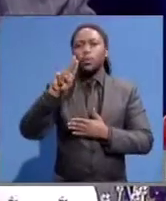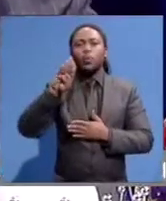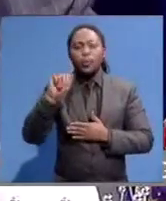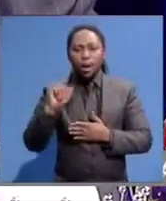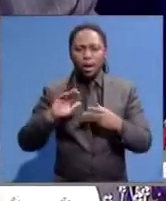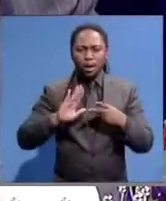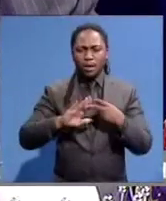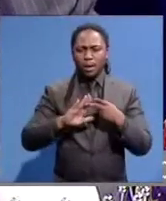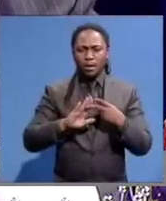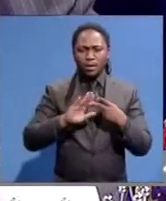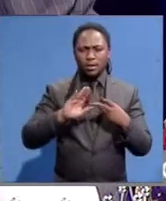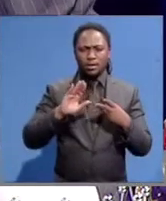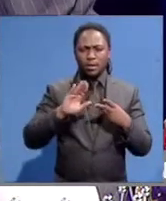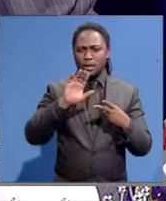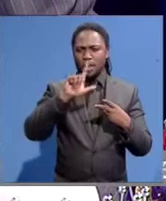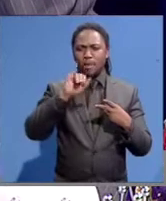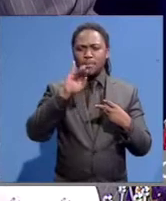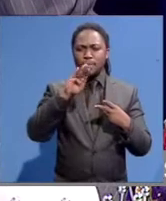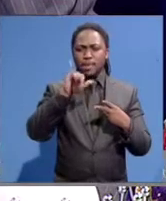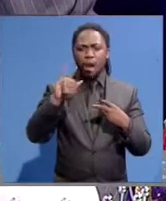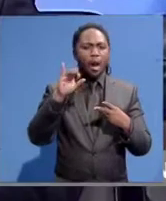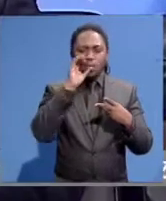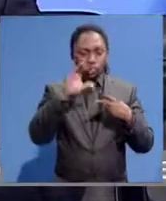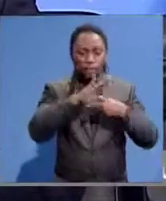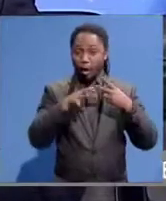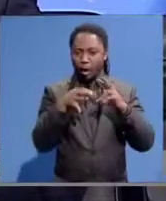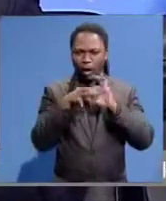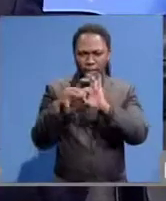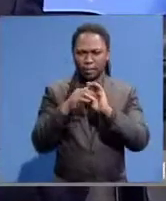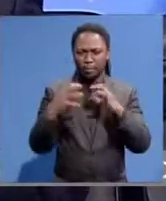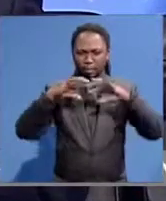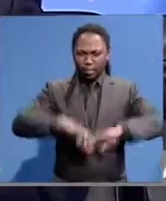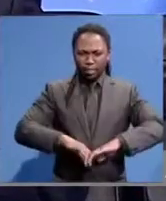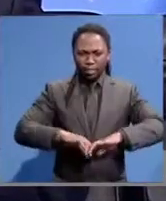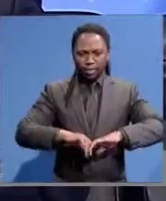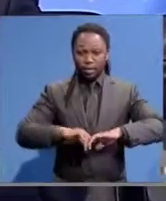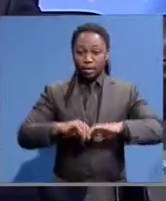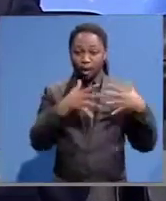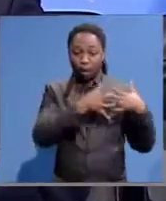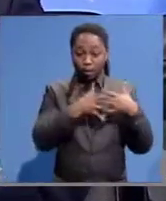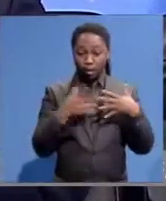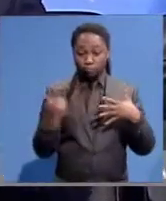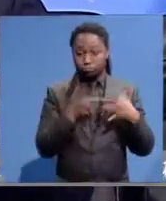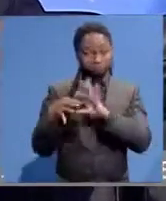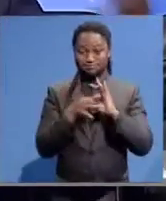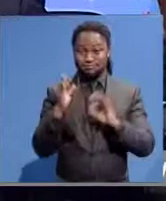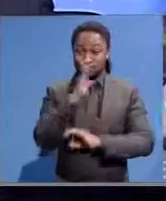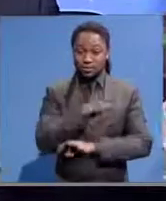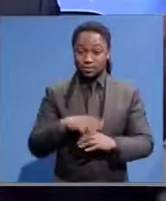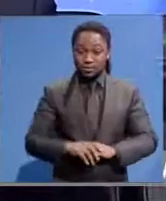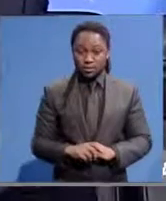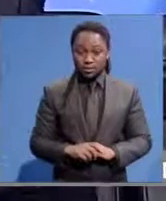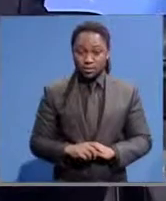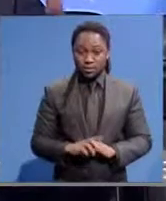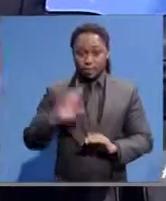Libya, and then he says, you know what, Bill Clinton's standing right next to him as president of the United States, and he says, you know what, these people were